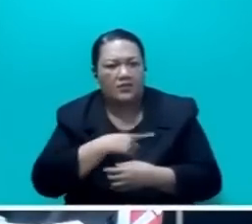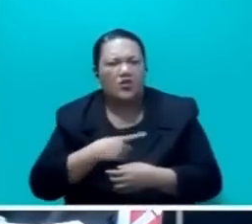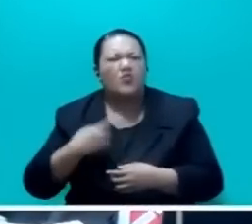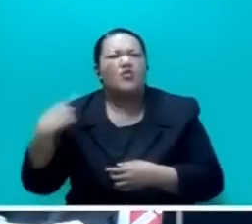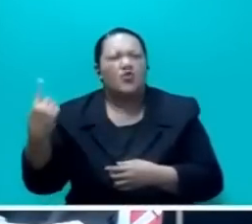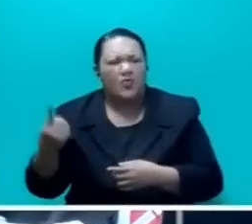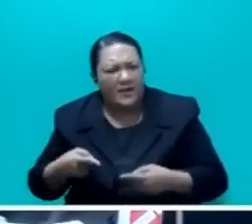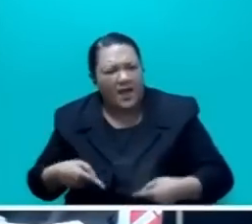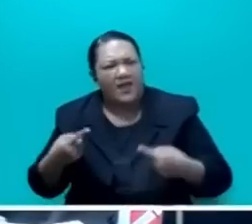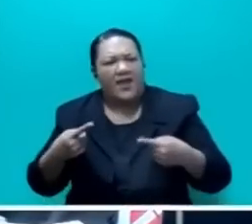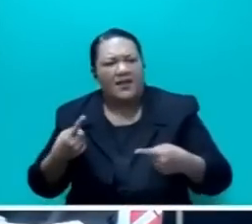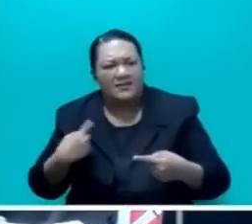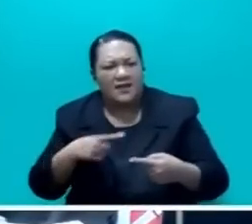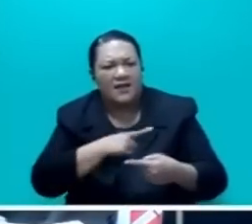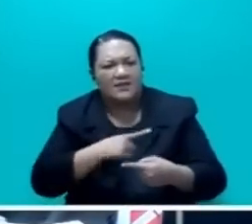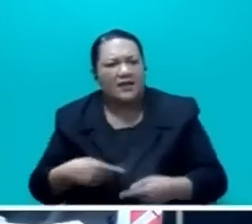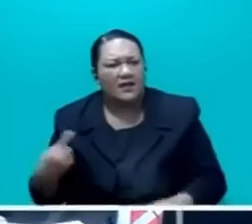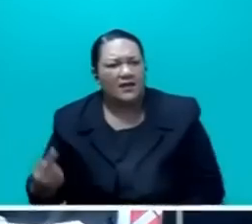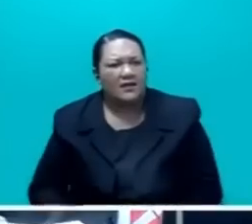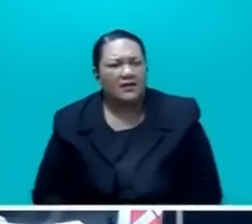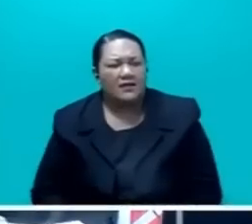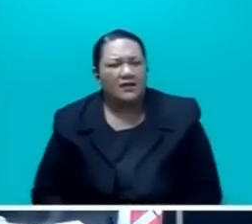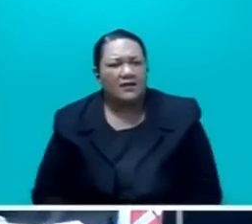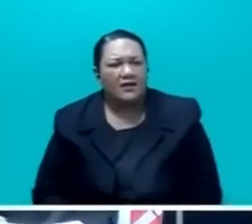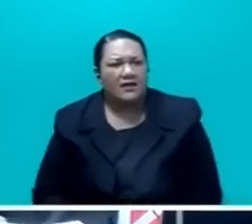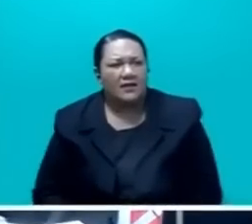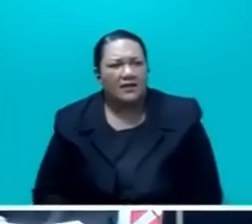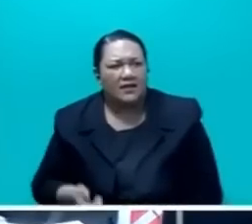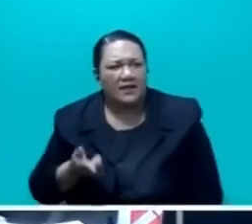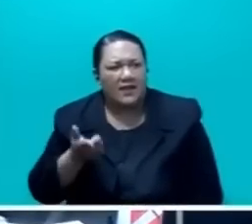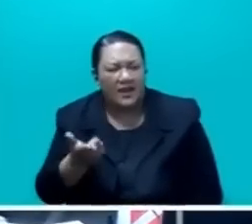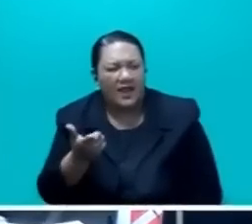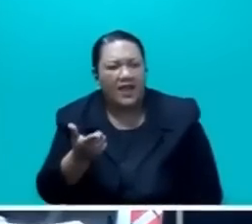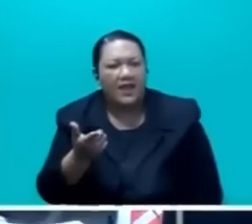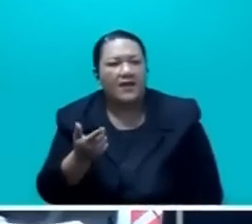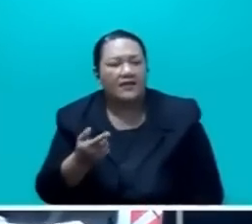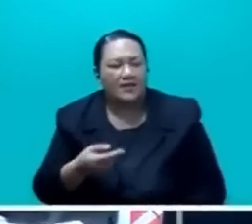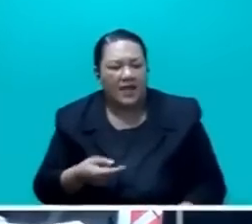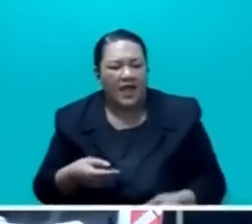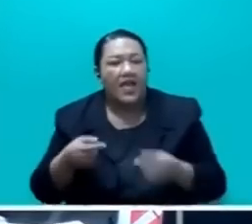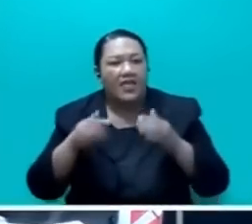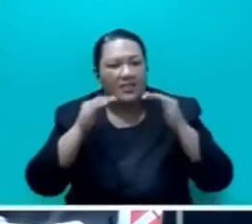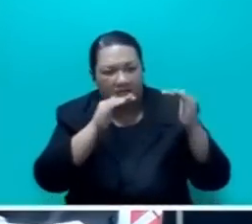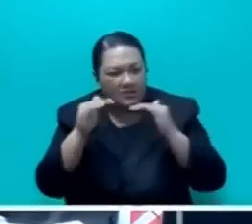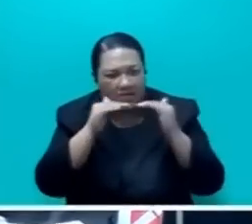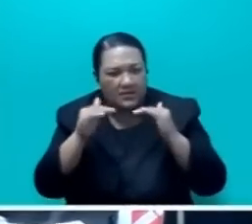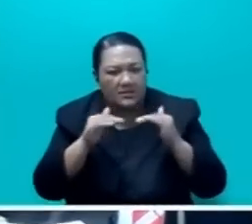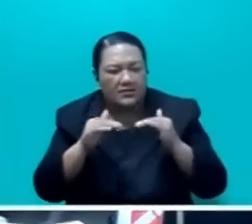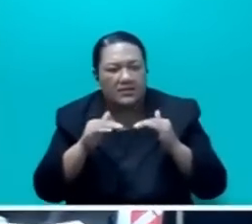us? Let the justice flow like a river.